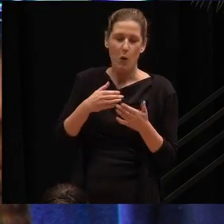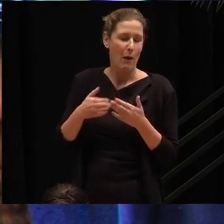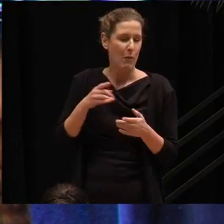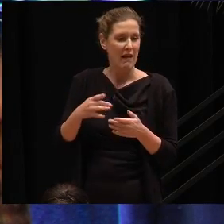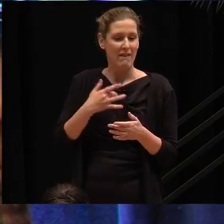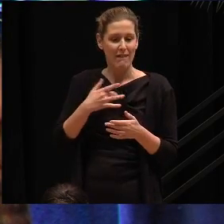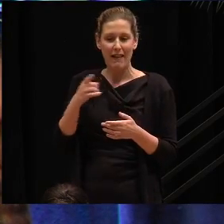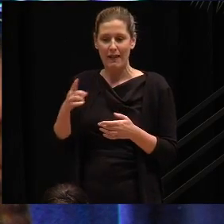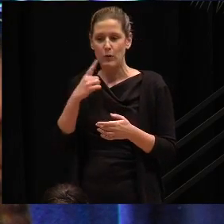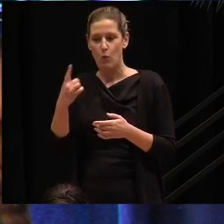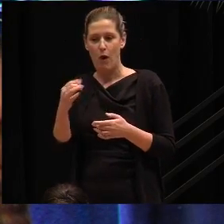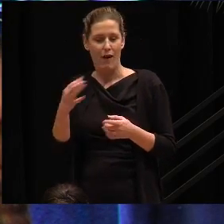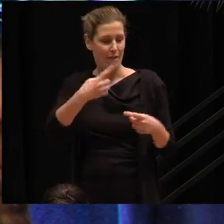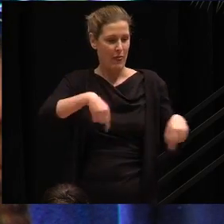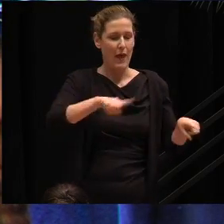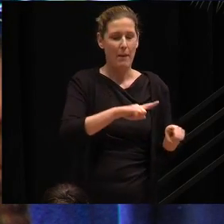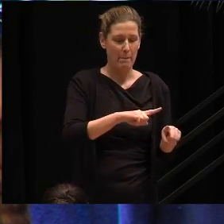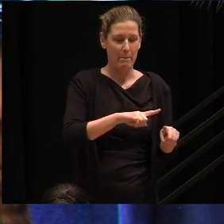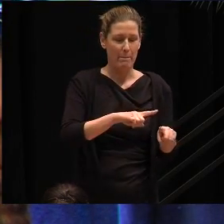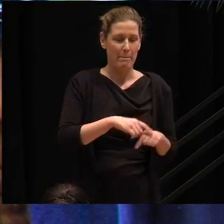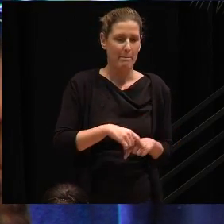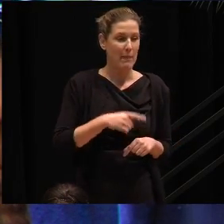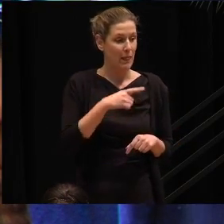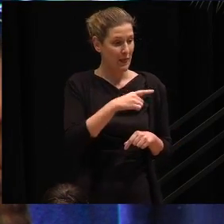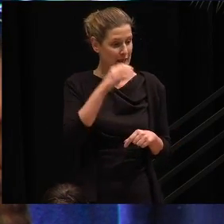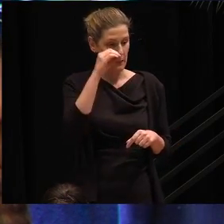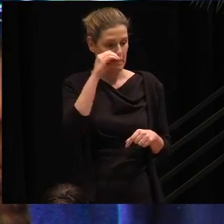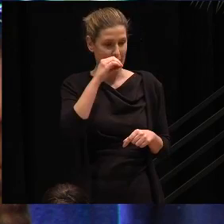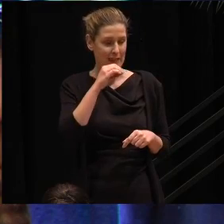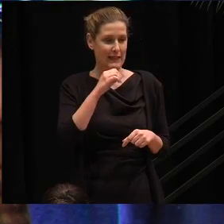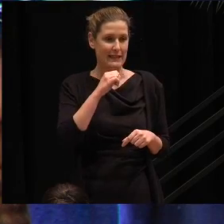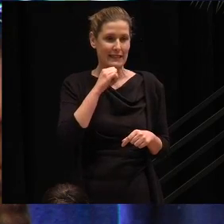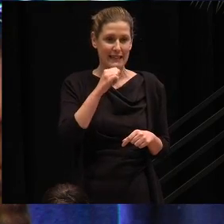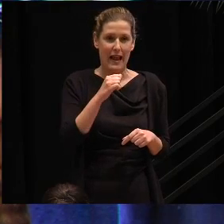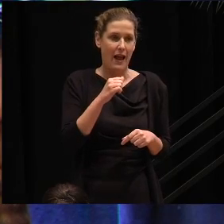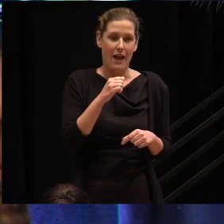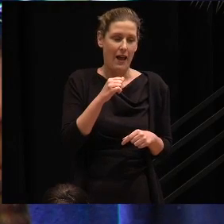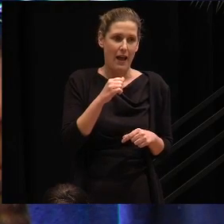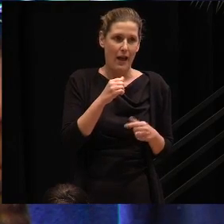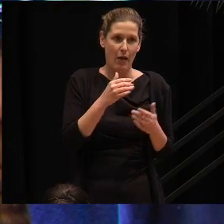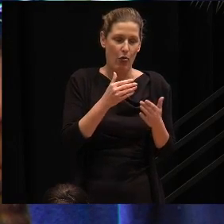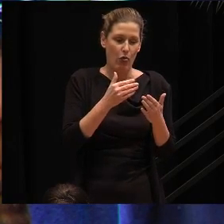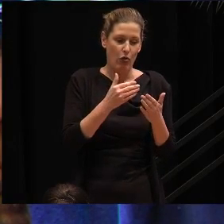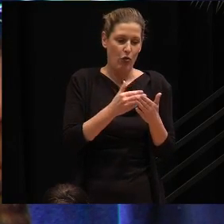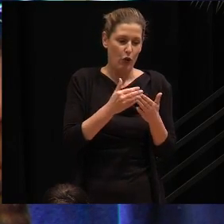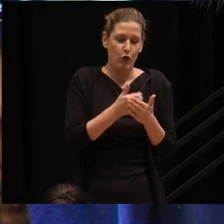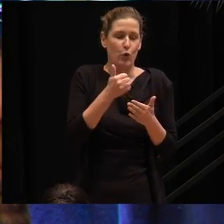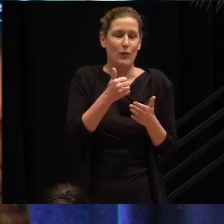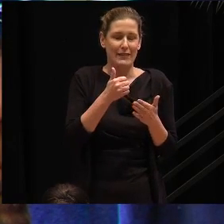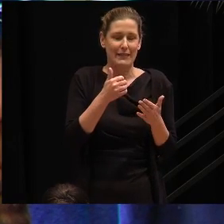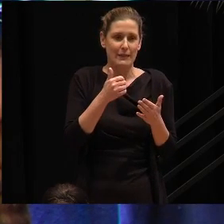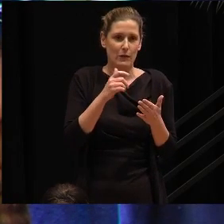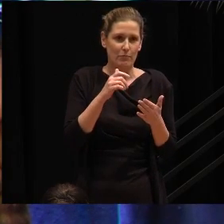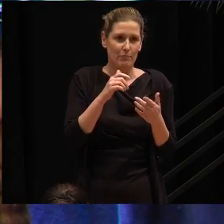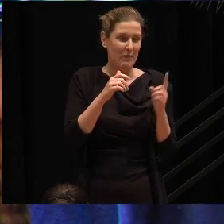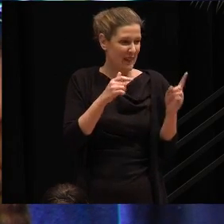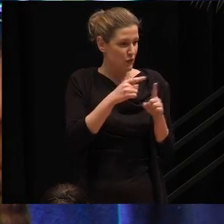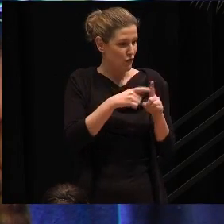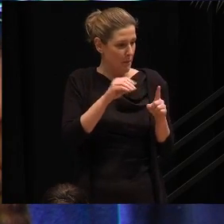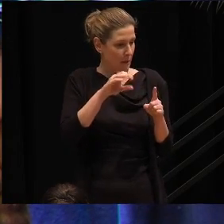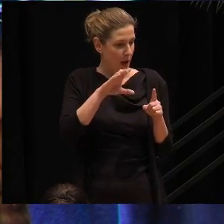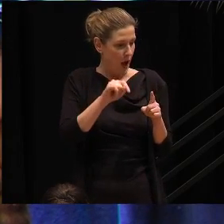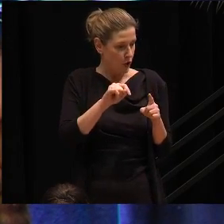them. This editorial is not the latest Ed Acorn piece on Donald Trump. This is from October